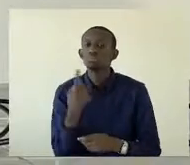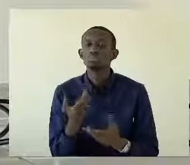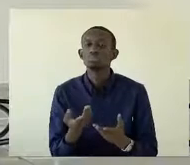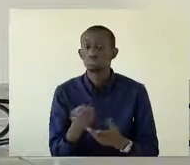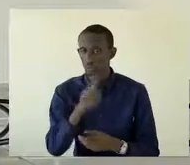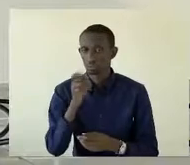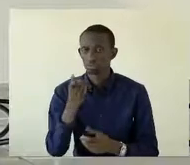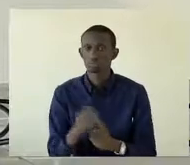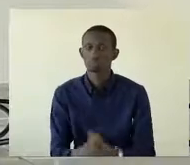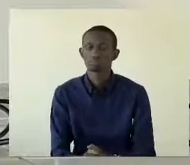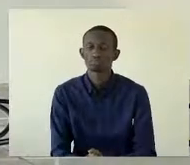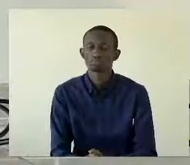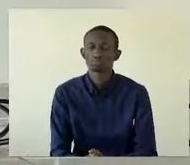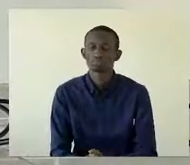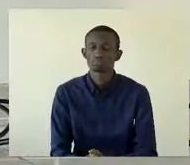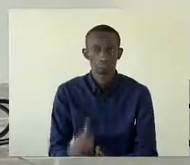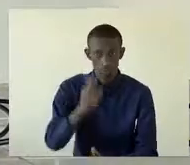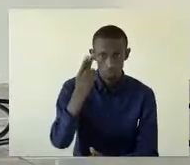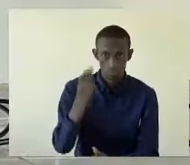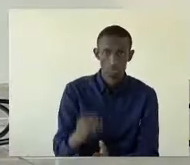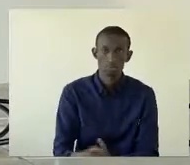That's one. Two,